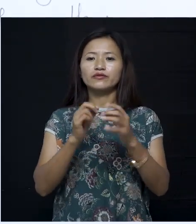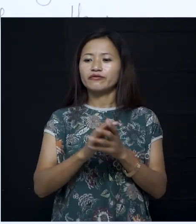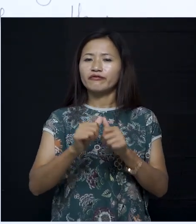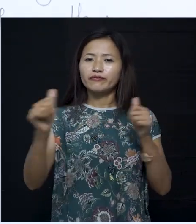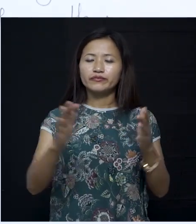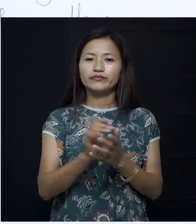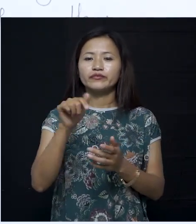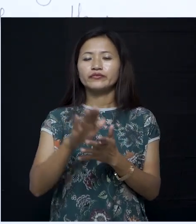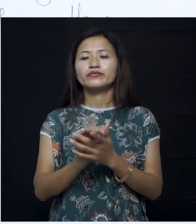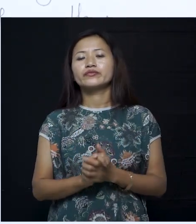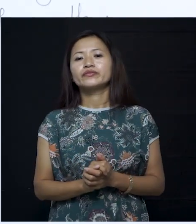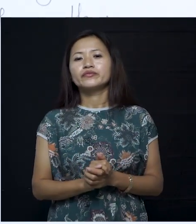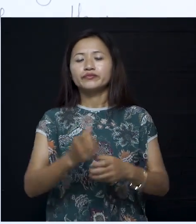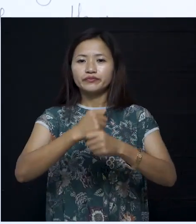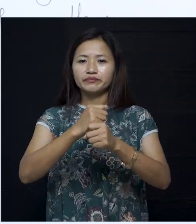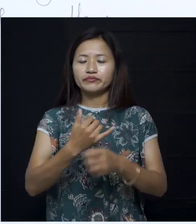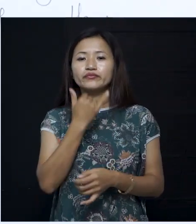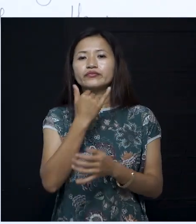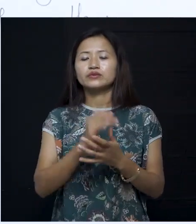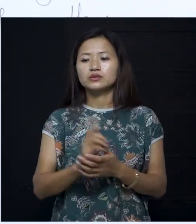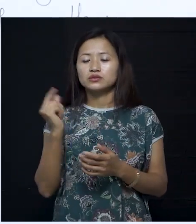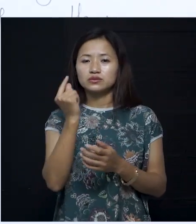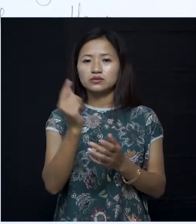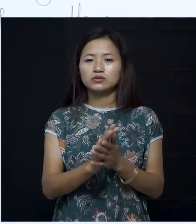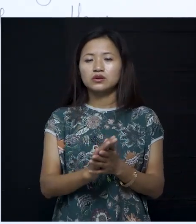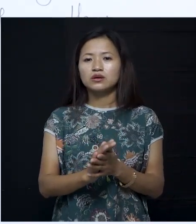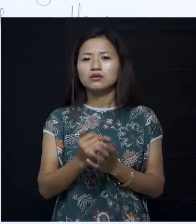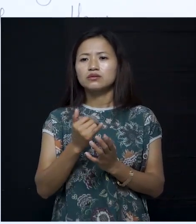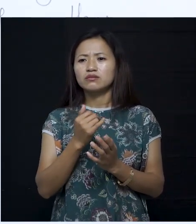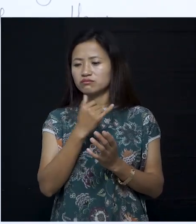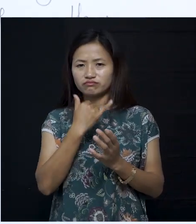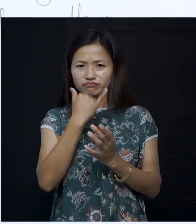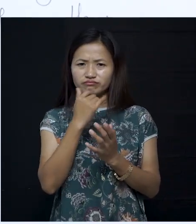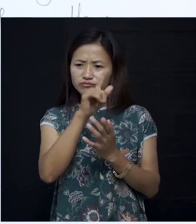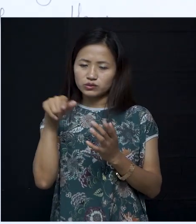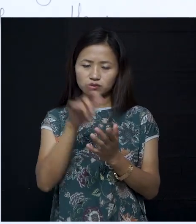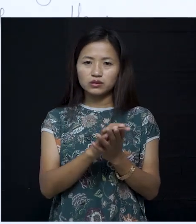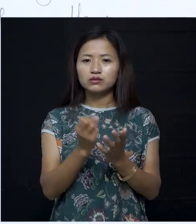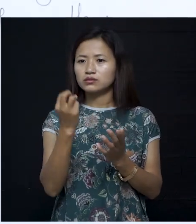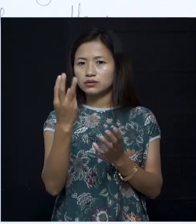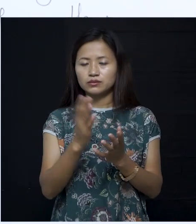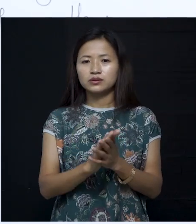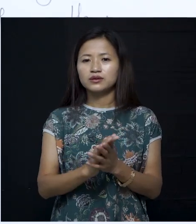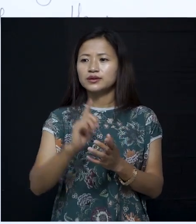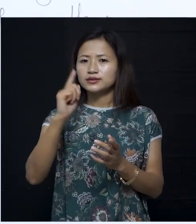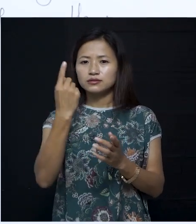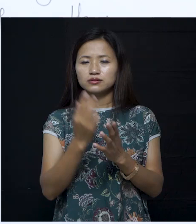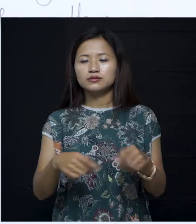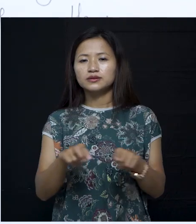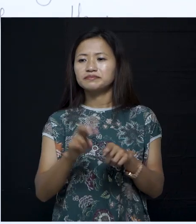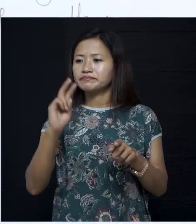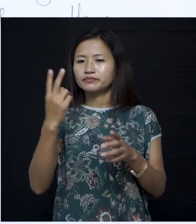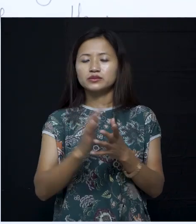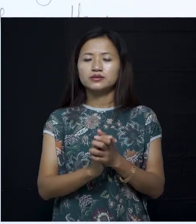you. But do not make the mistake of using the wrong number, okay? Wrong number means singular and plural are called